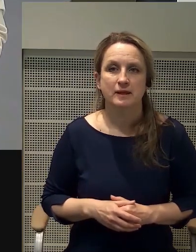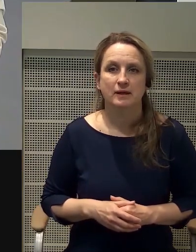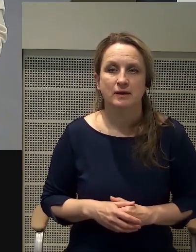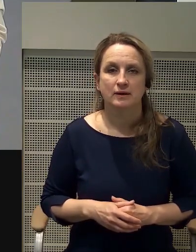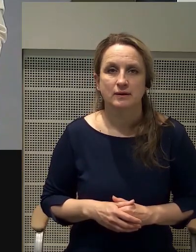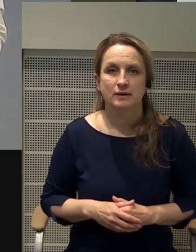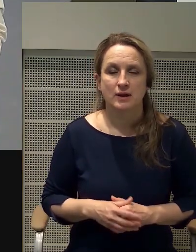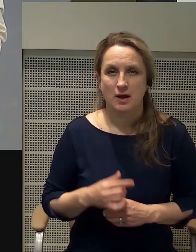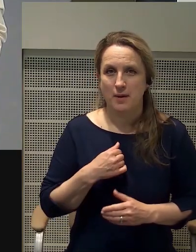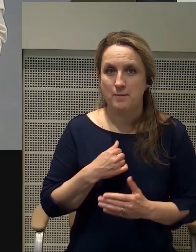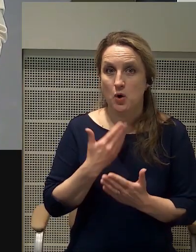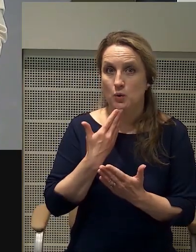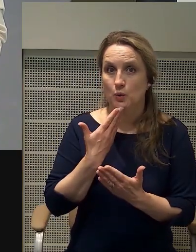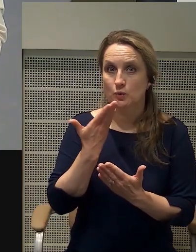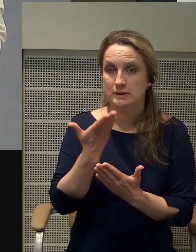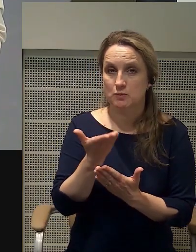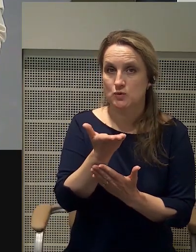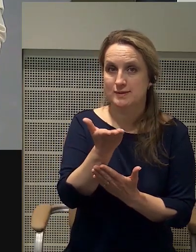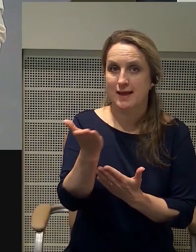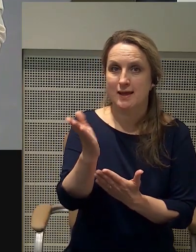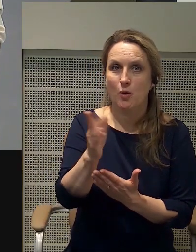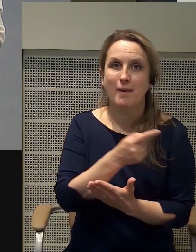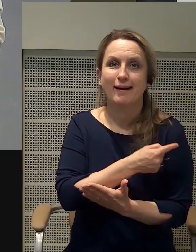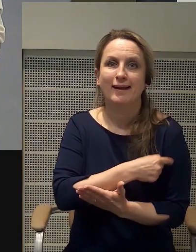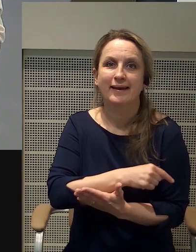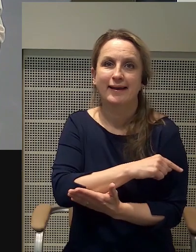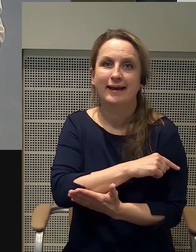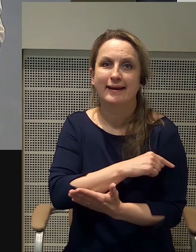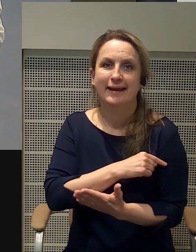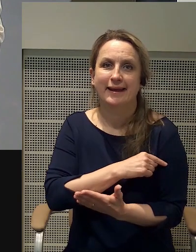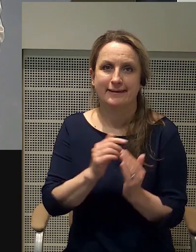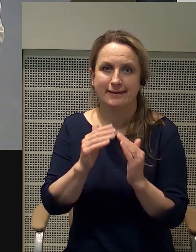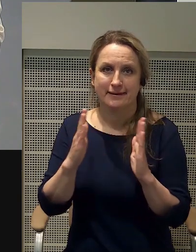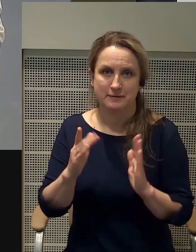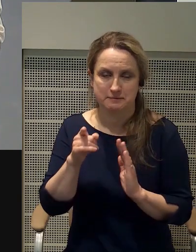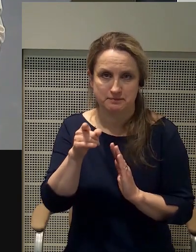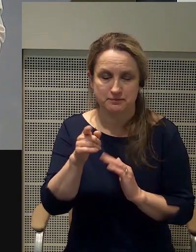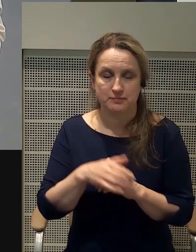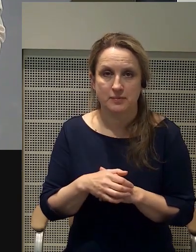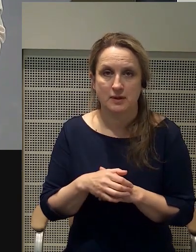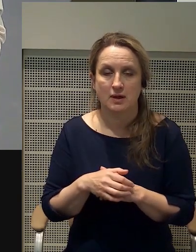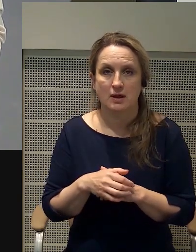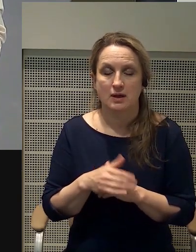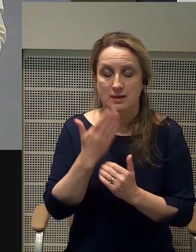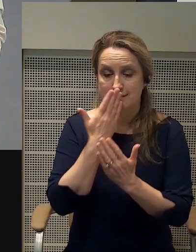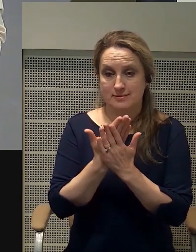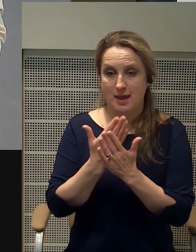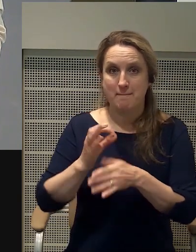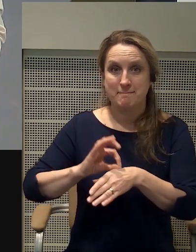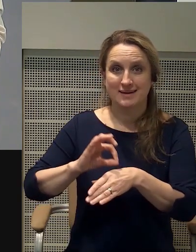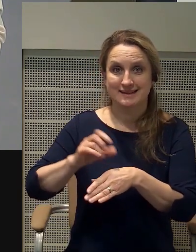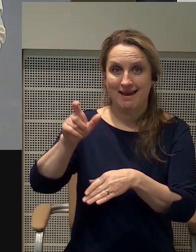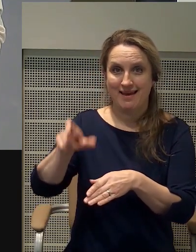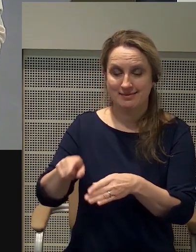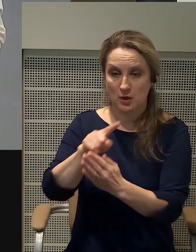clicking the answers for questions before going to a doctor, and if a doctor is seeing